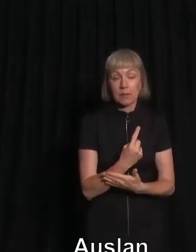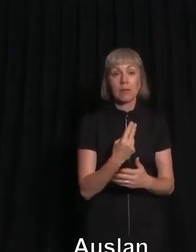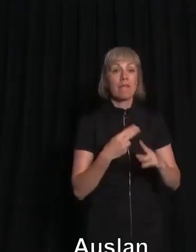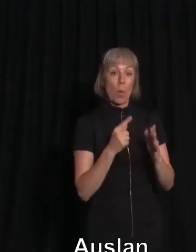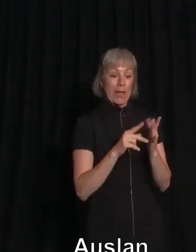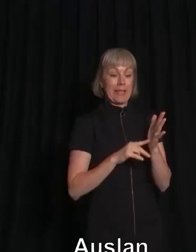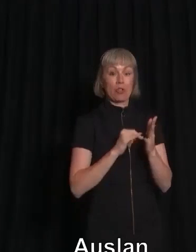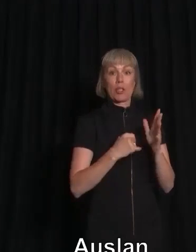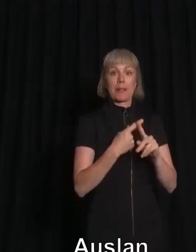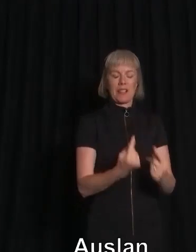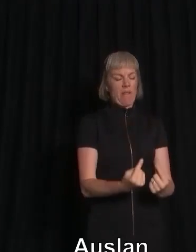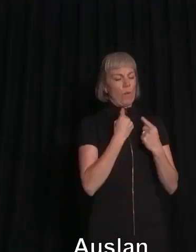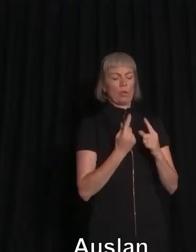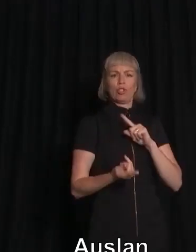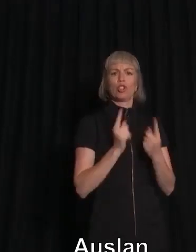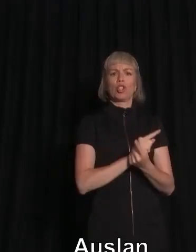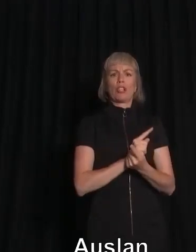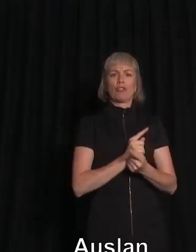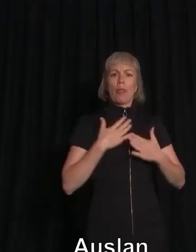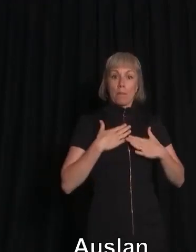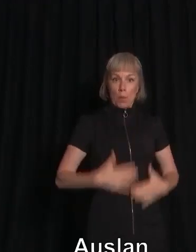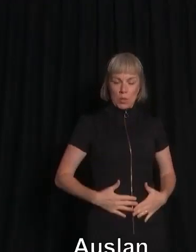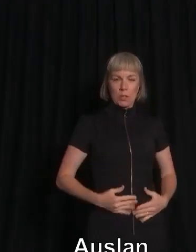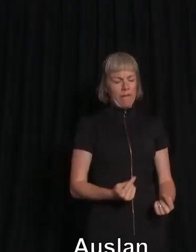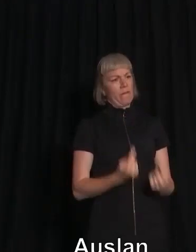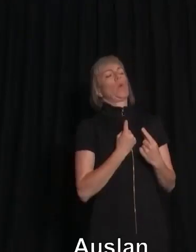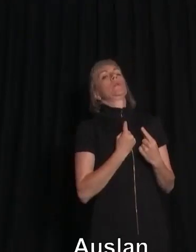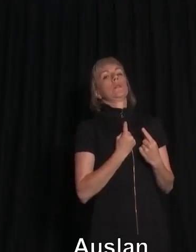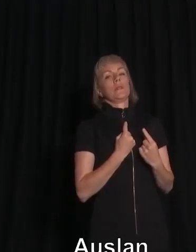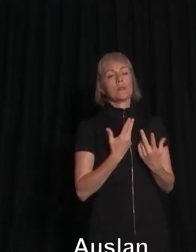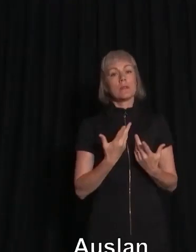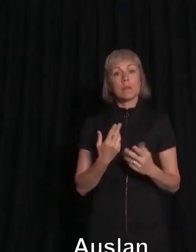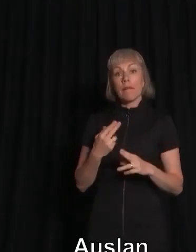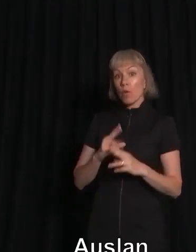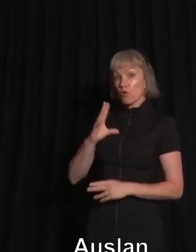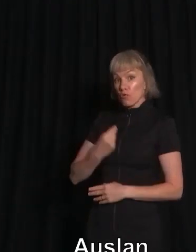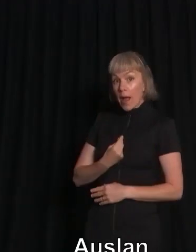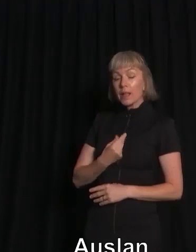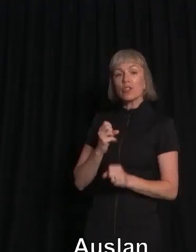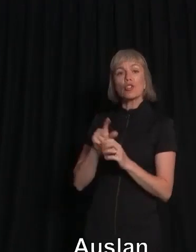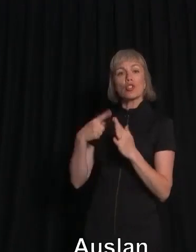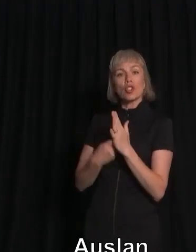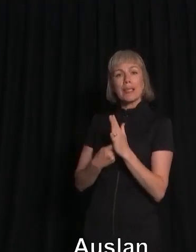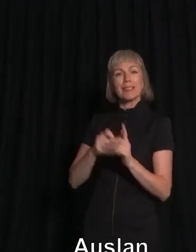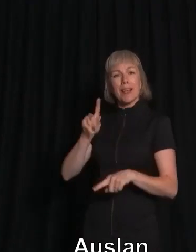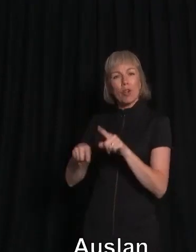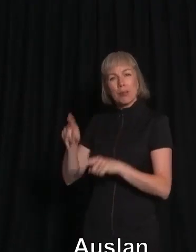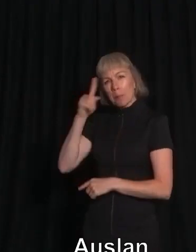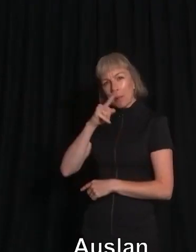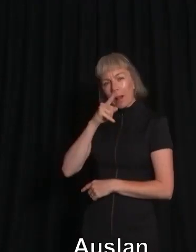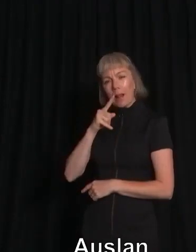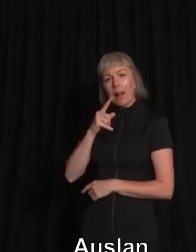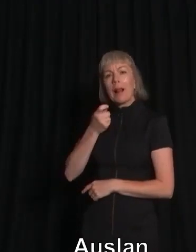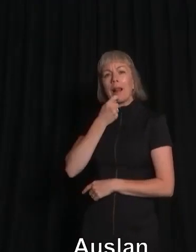in the body, whereas for trans and gender non-conforming persons, it has been and continues to be considered something